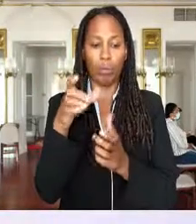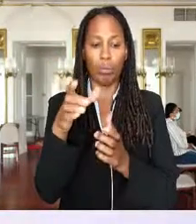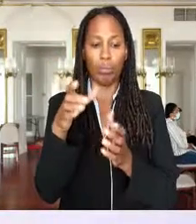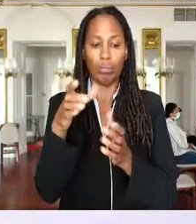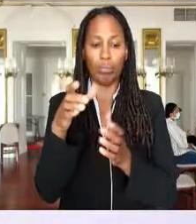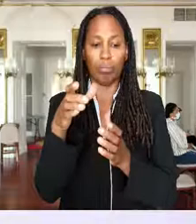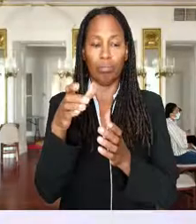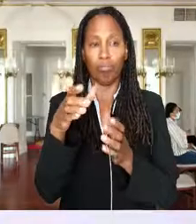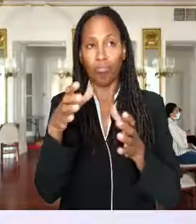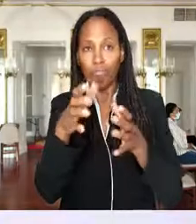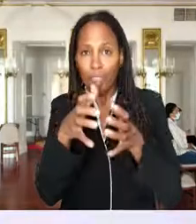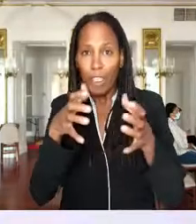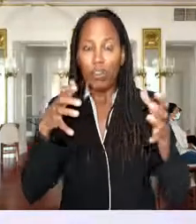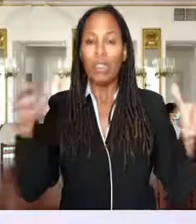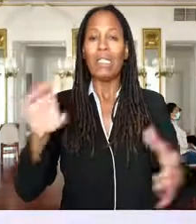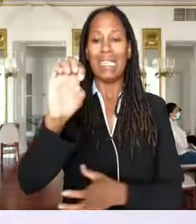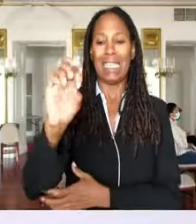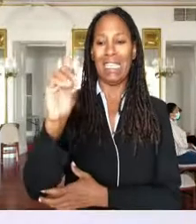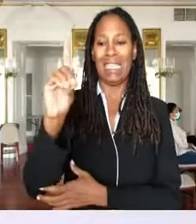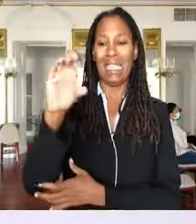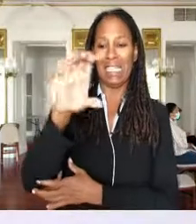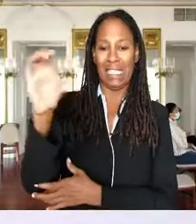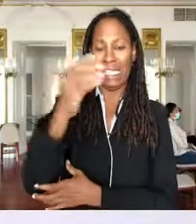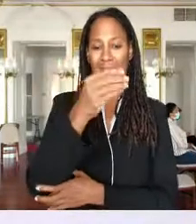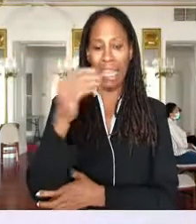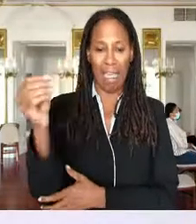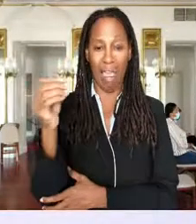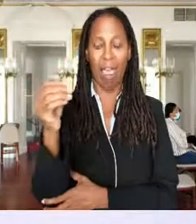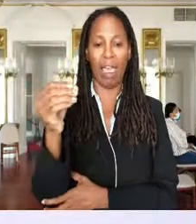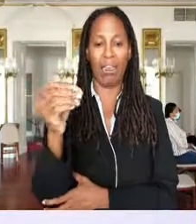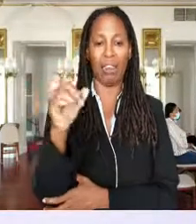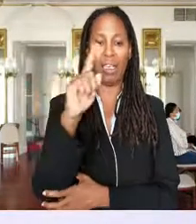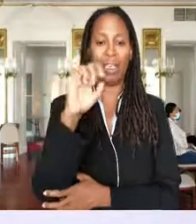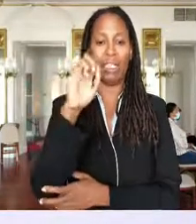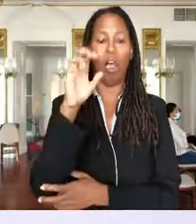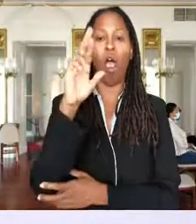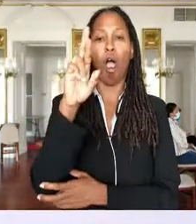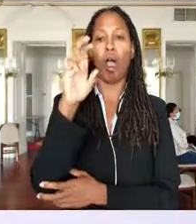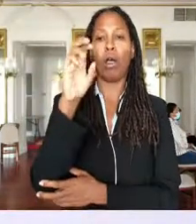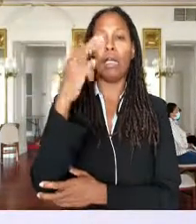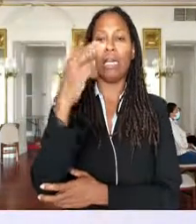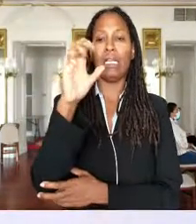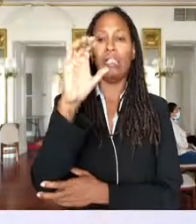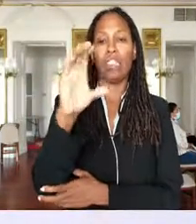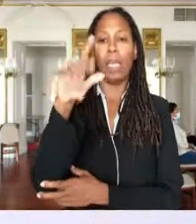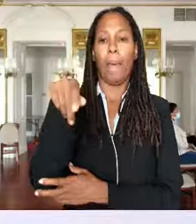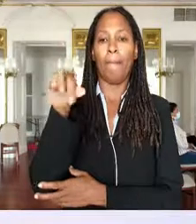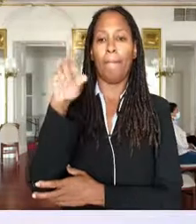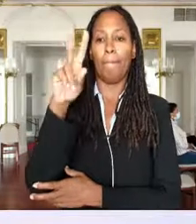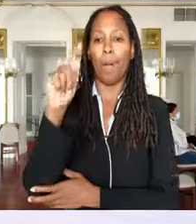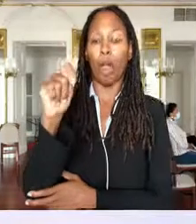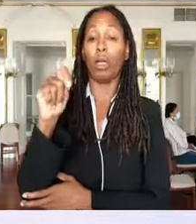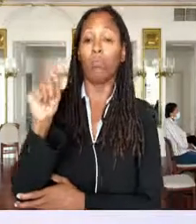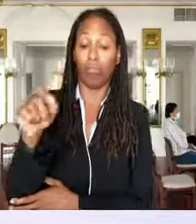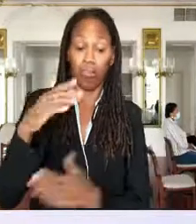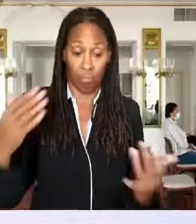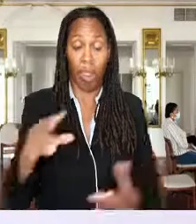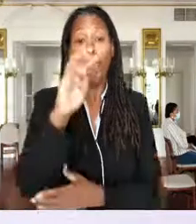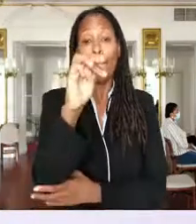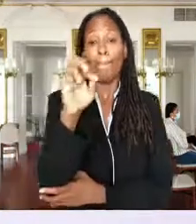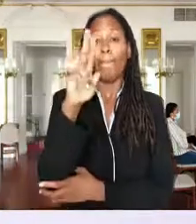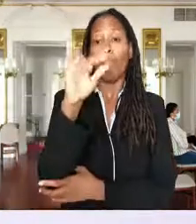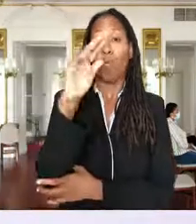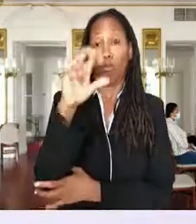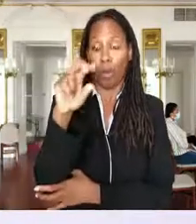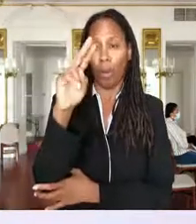well as our RT Park advertising for new companies coming to the territory. Our marine sector is currently booming, and we need to be able